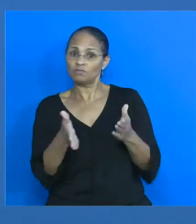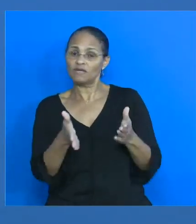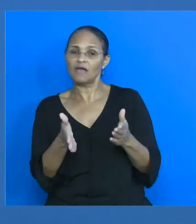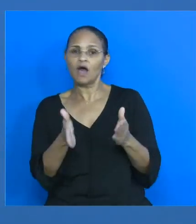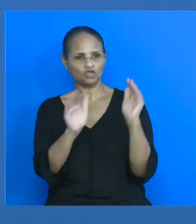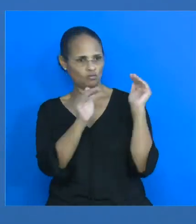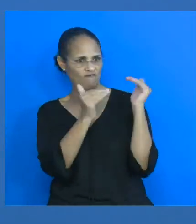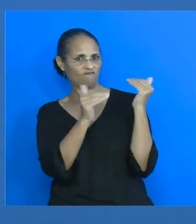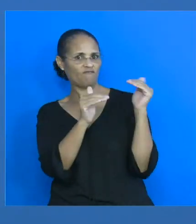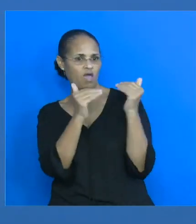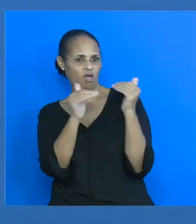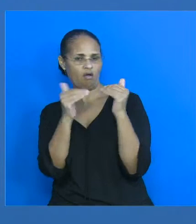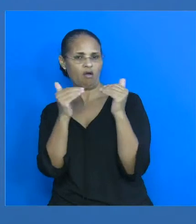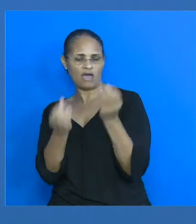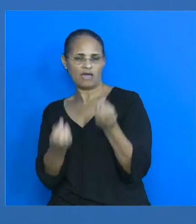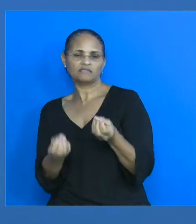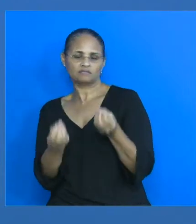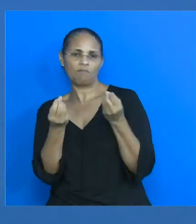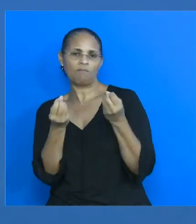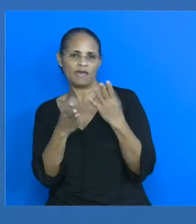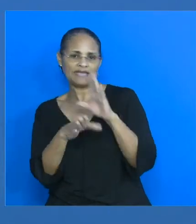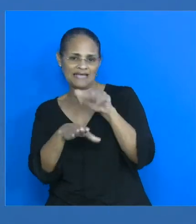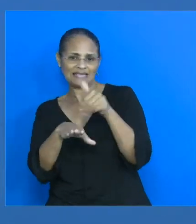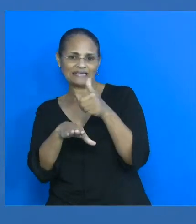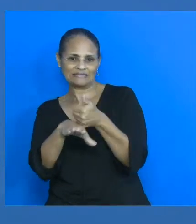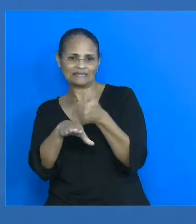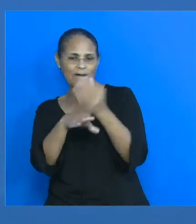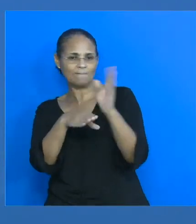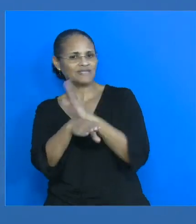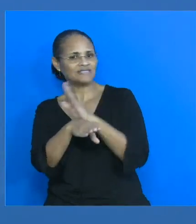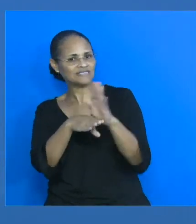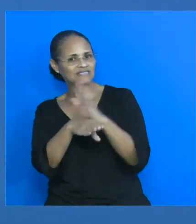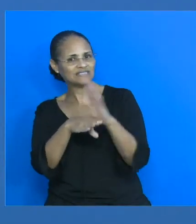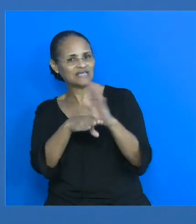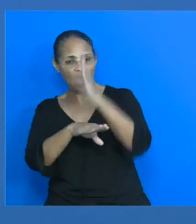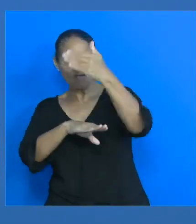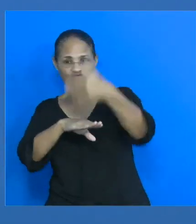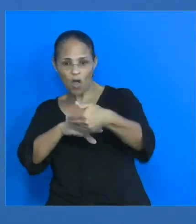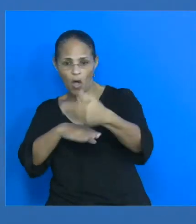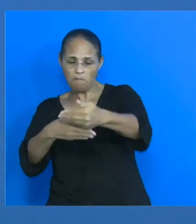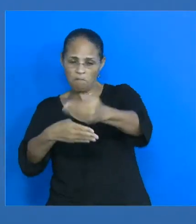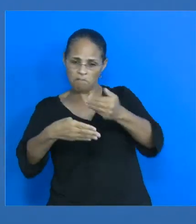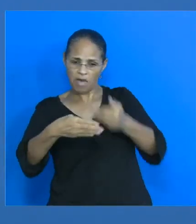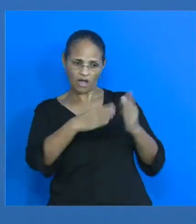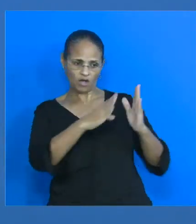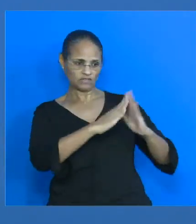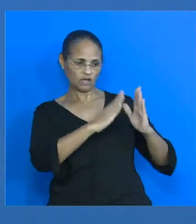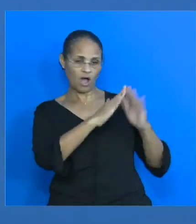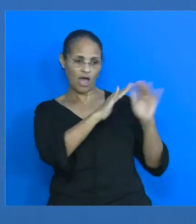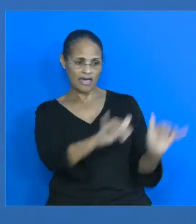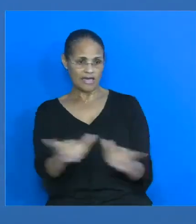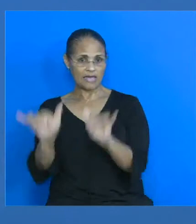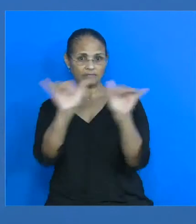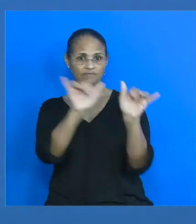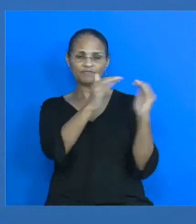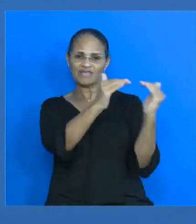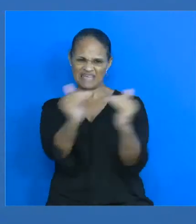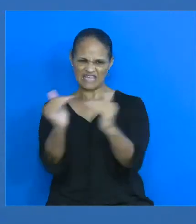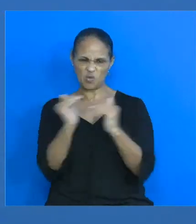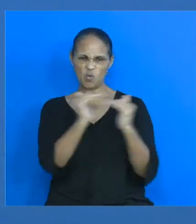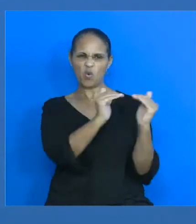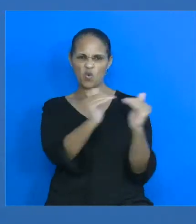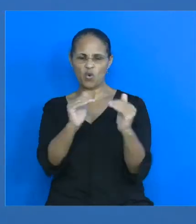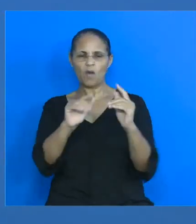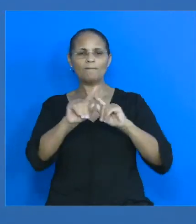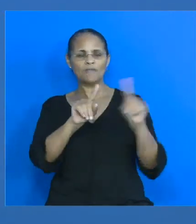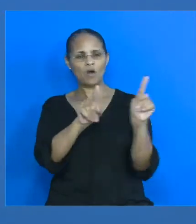fair, as many establishments in the back of town as the front of town, and equal application across the board.